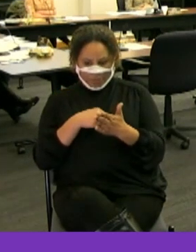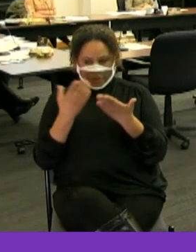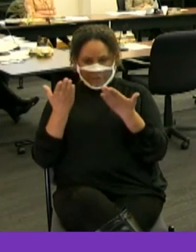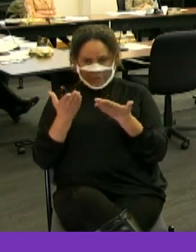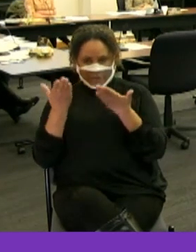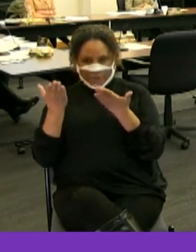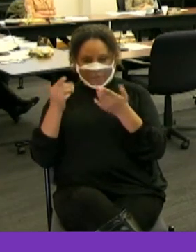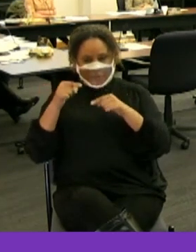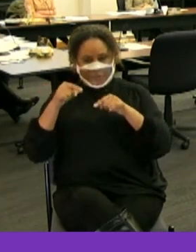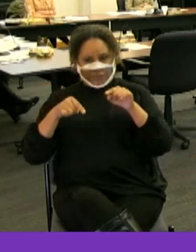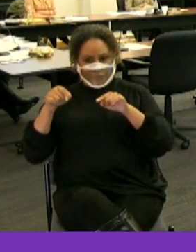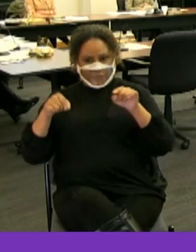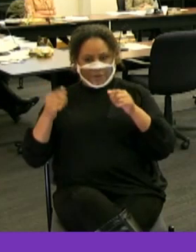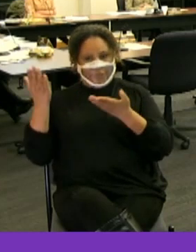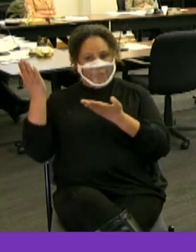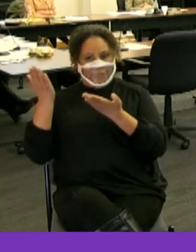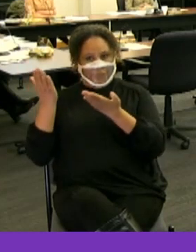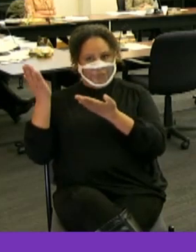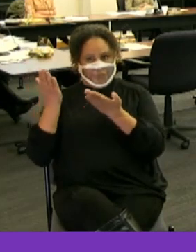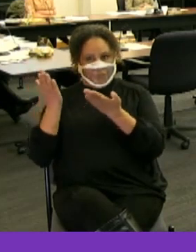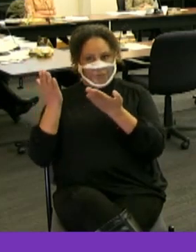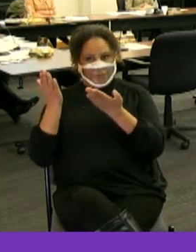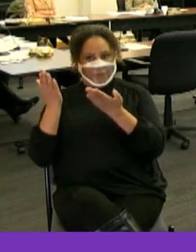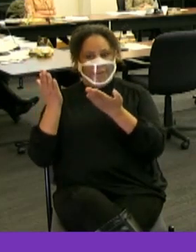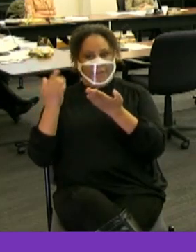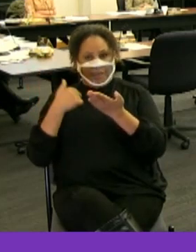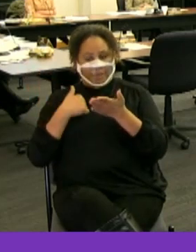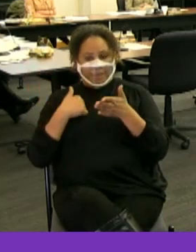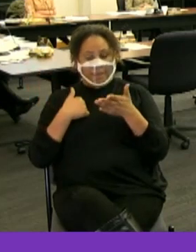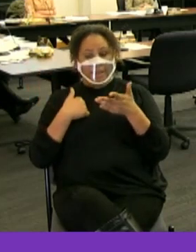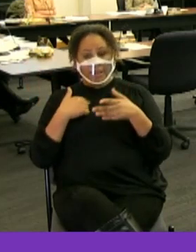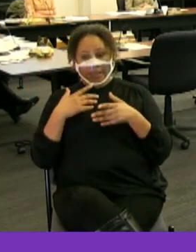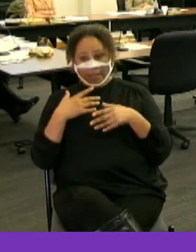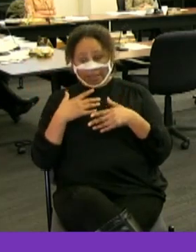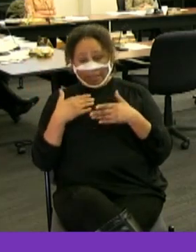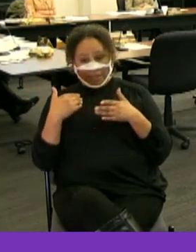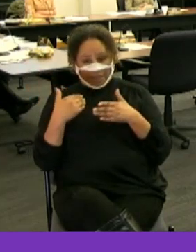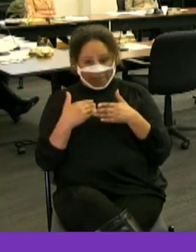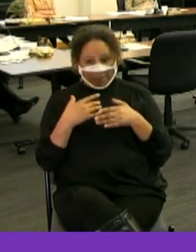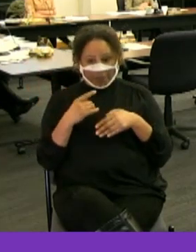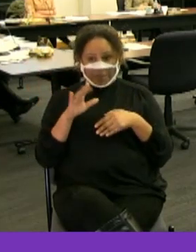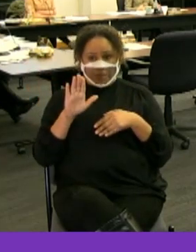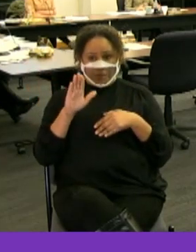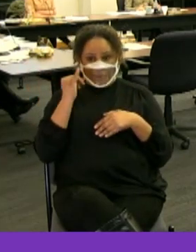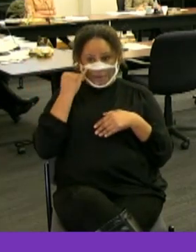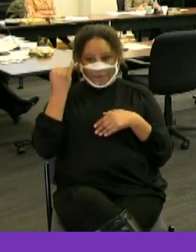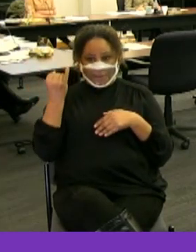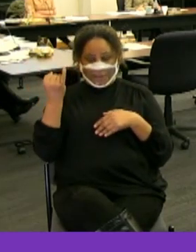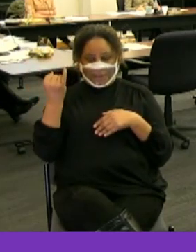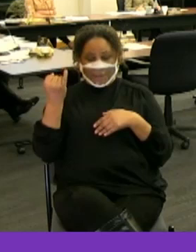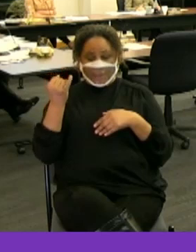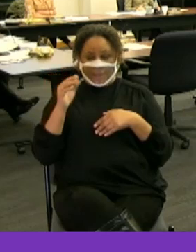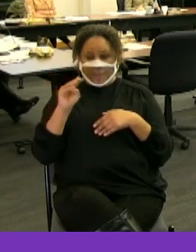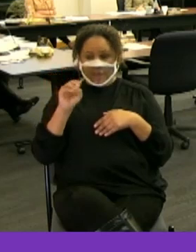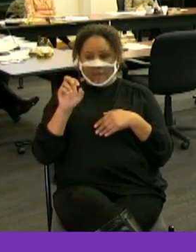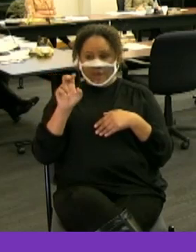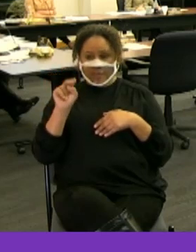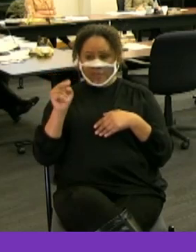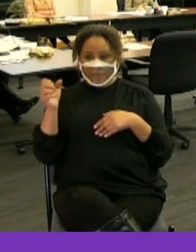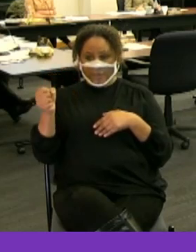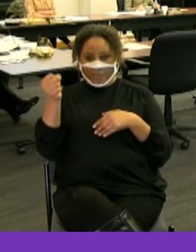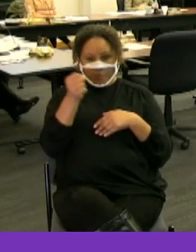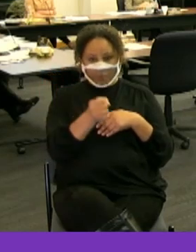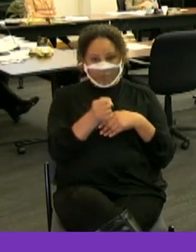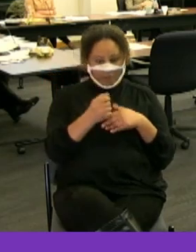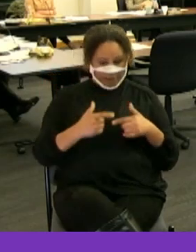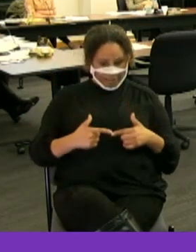very wide variety of services. I almost like your idea, Maureen, about bringing in a live translator and having them in a